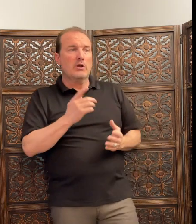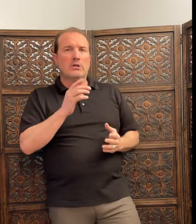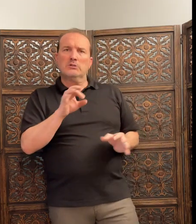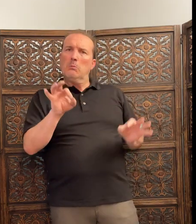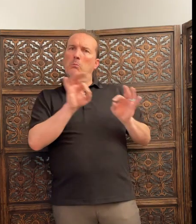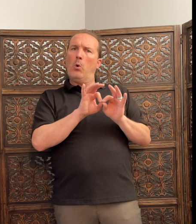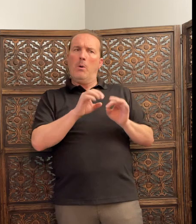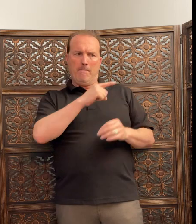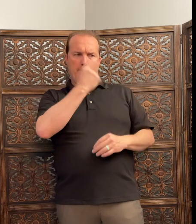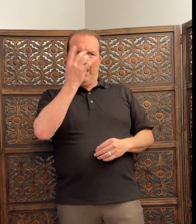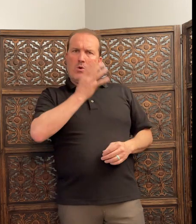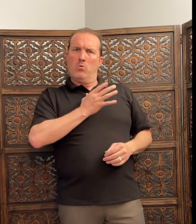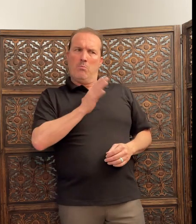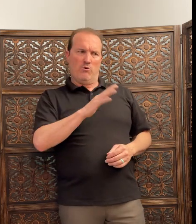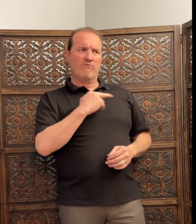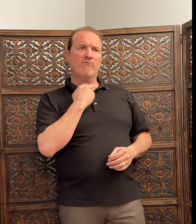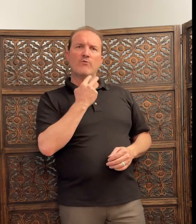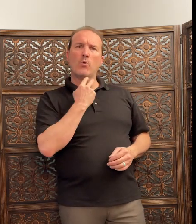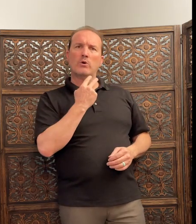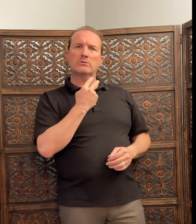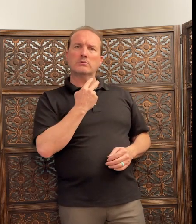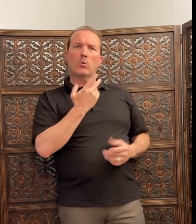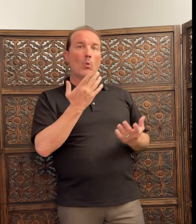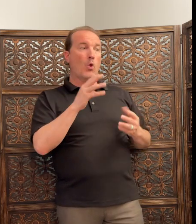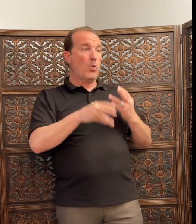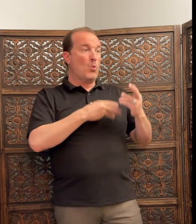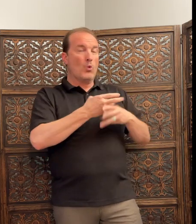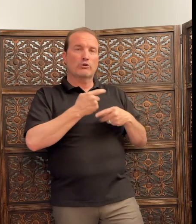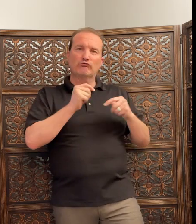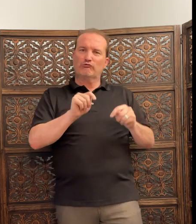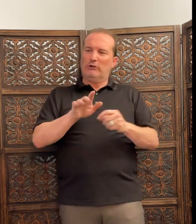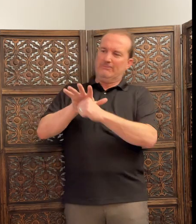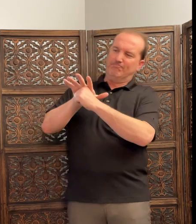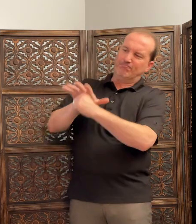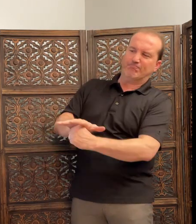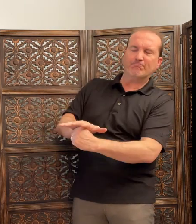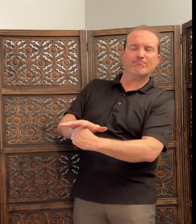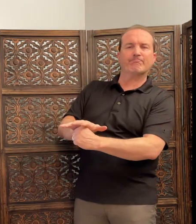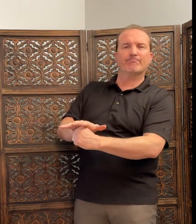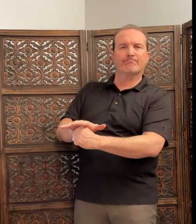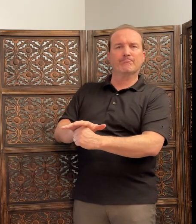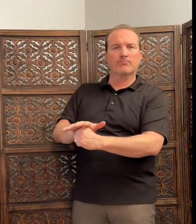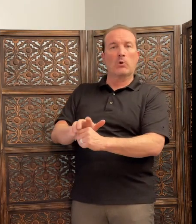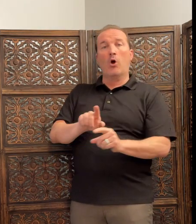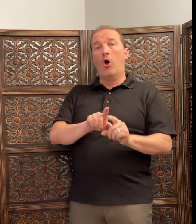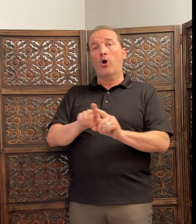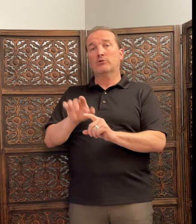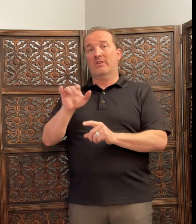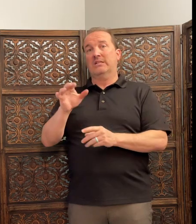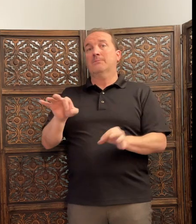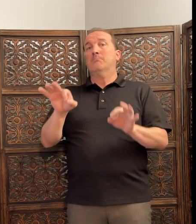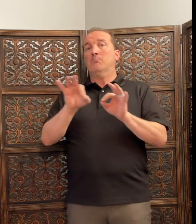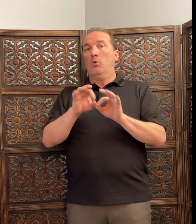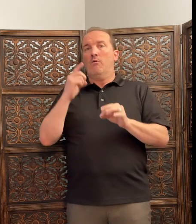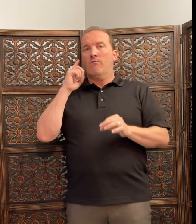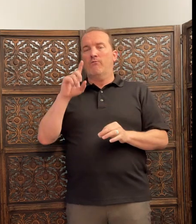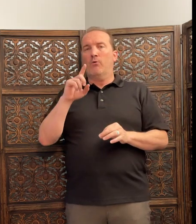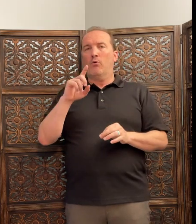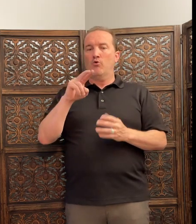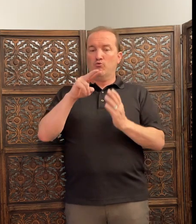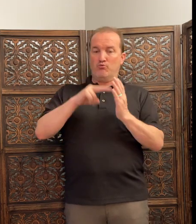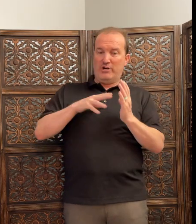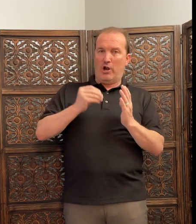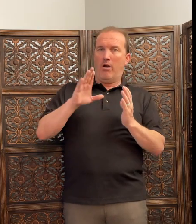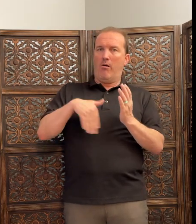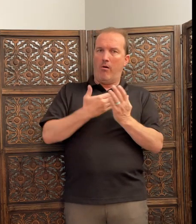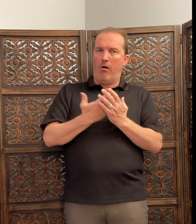the importance of finding a Black woman's voice in a world that attempts to shut it down. It is also an important oral tradition